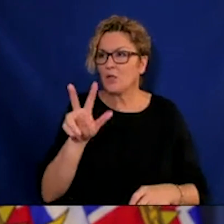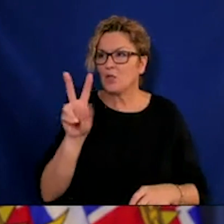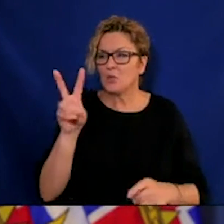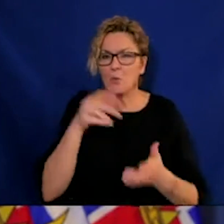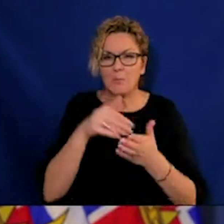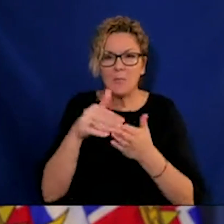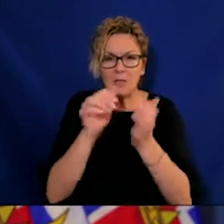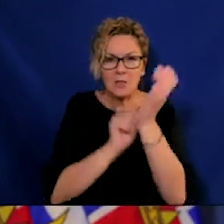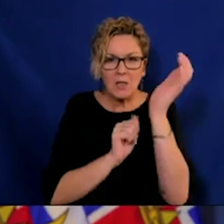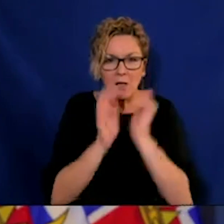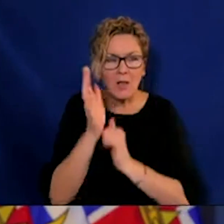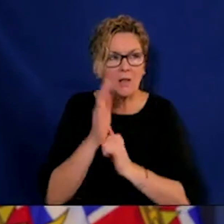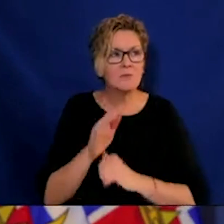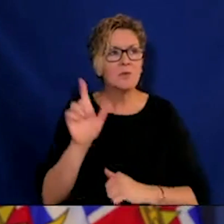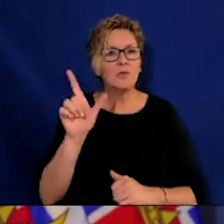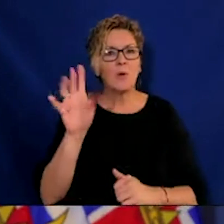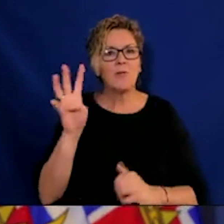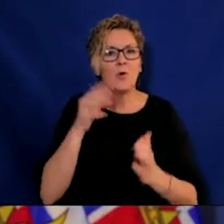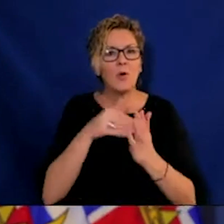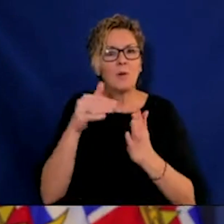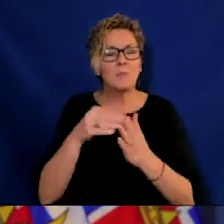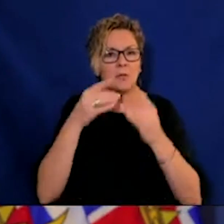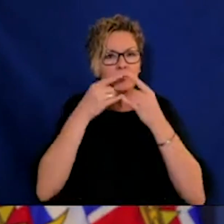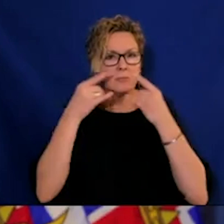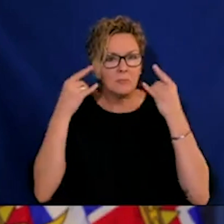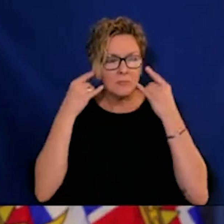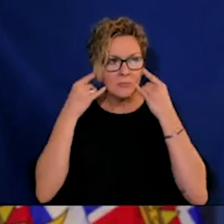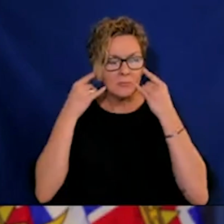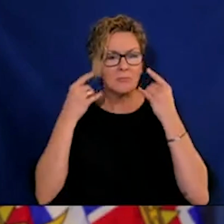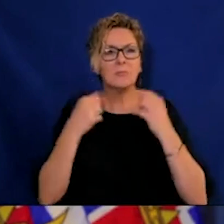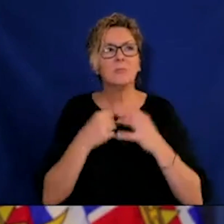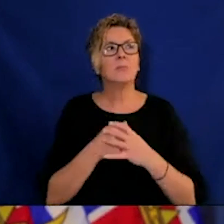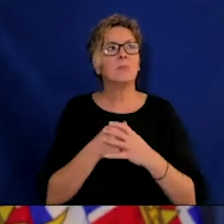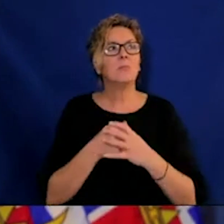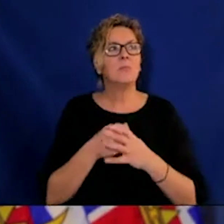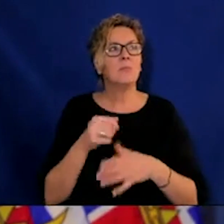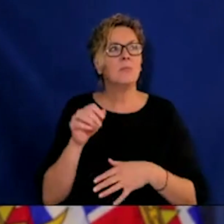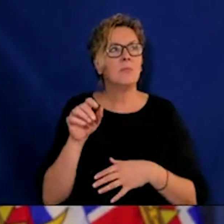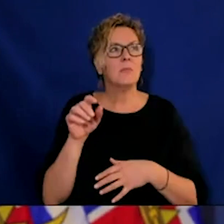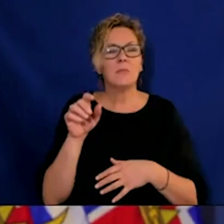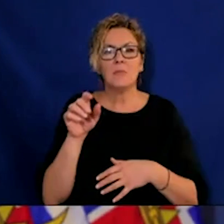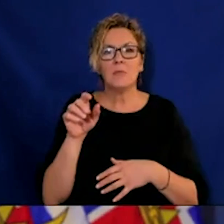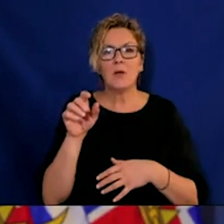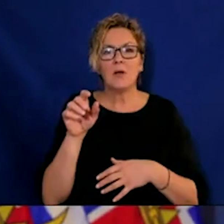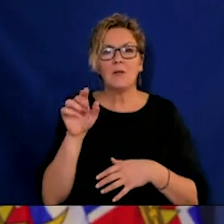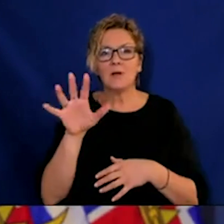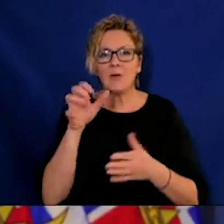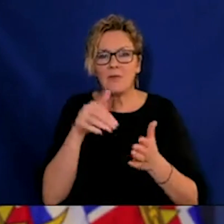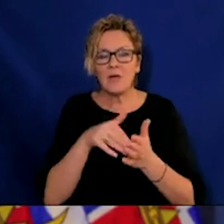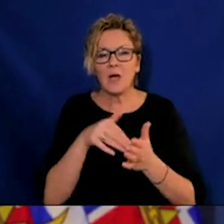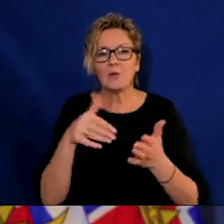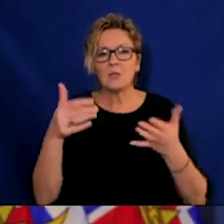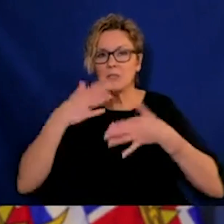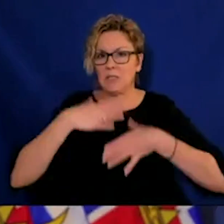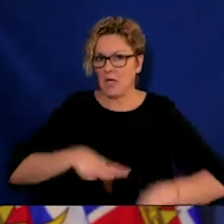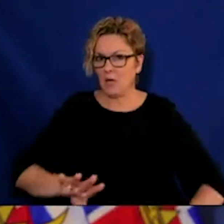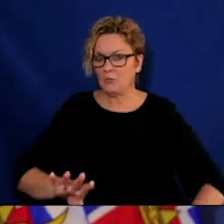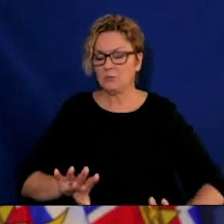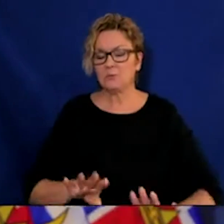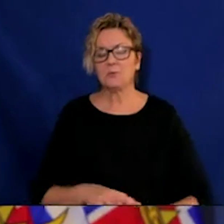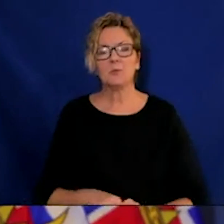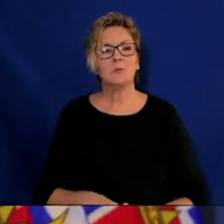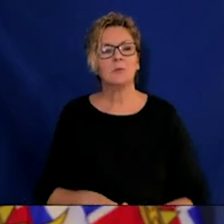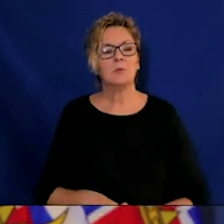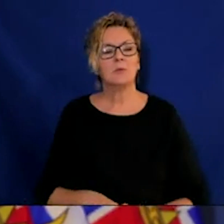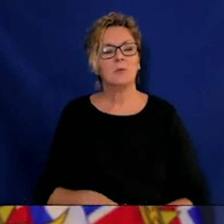gloves, 24 million procedure masks, and 105,000 gowns. And finally, I wanted to note,